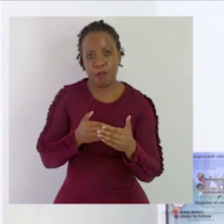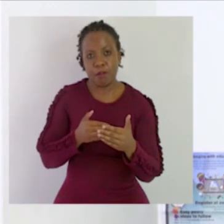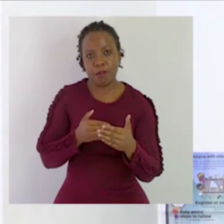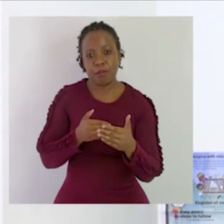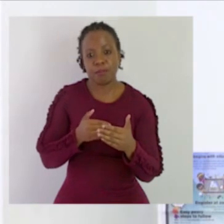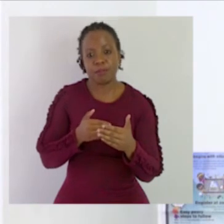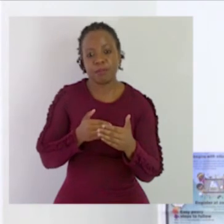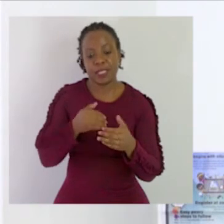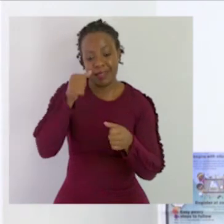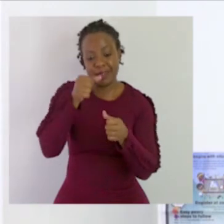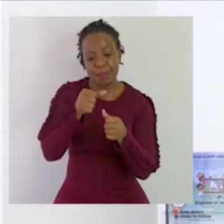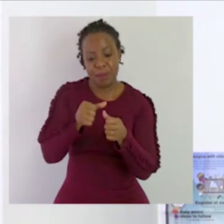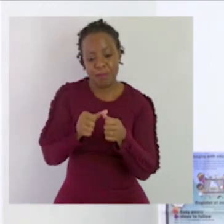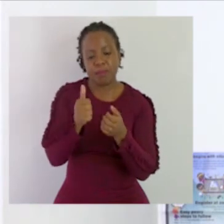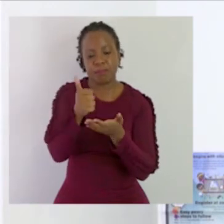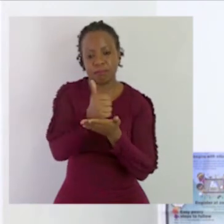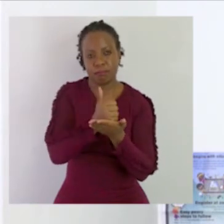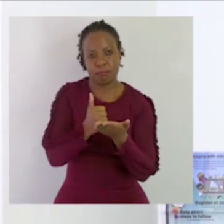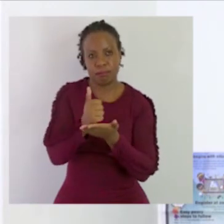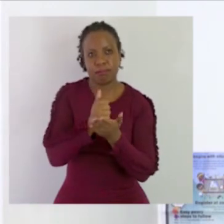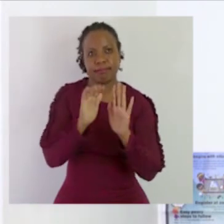the sanitizing of our hands.